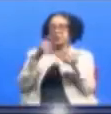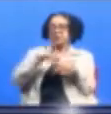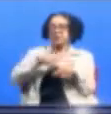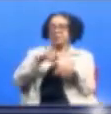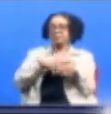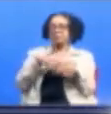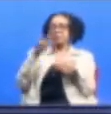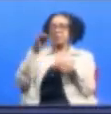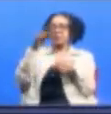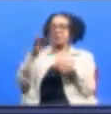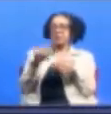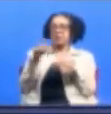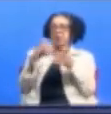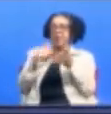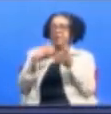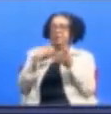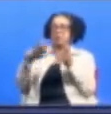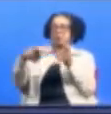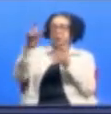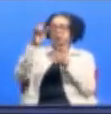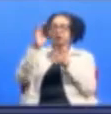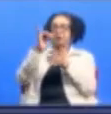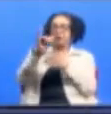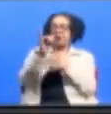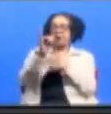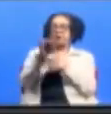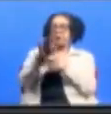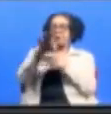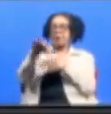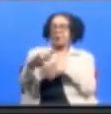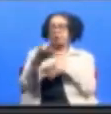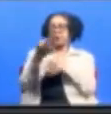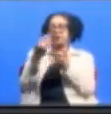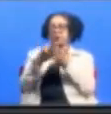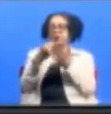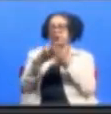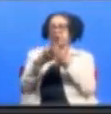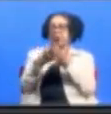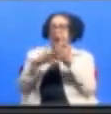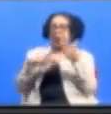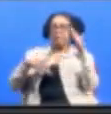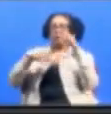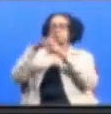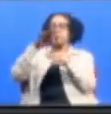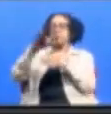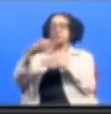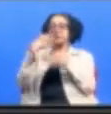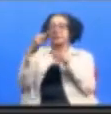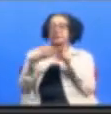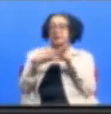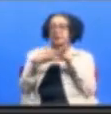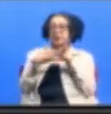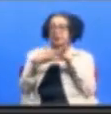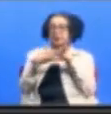tech giant increased charges for the standard package from 3,000 shillings to 3,800 shillings.